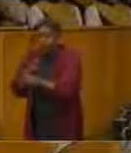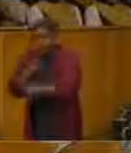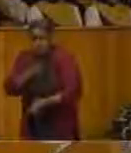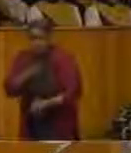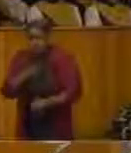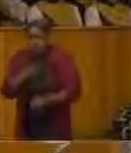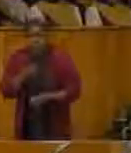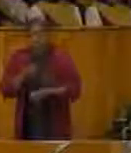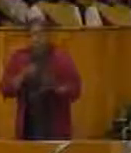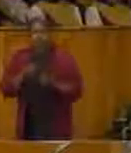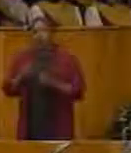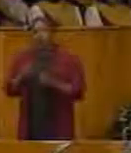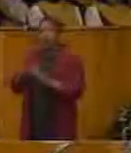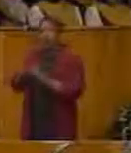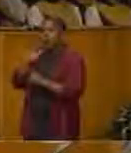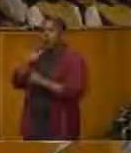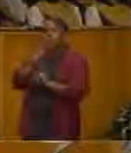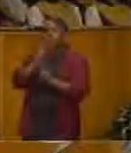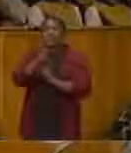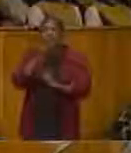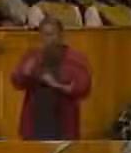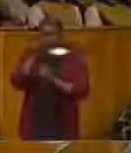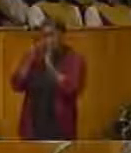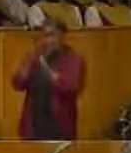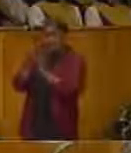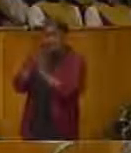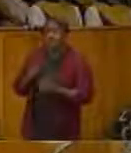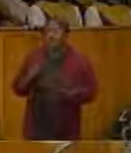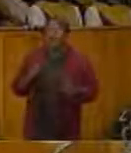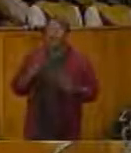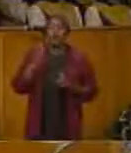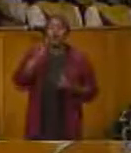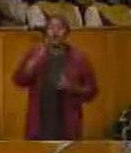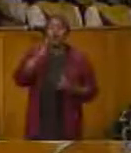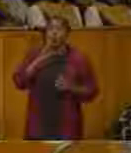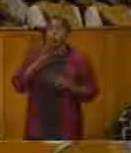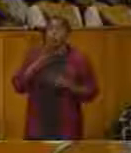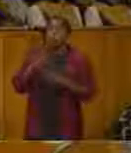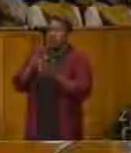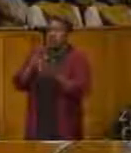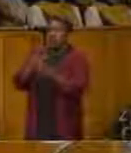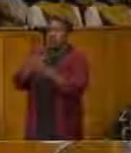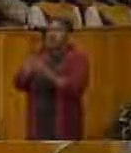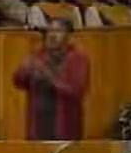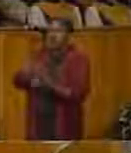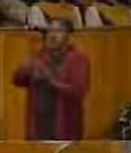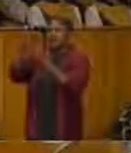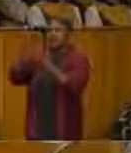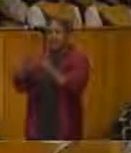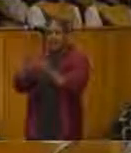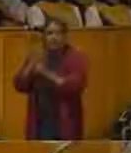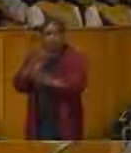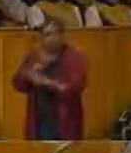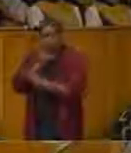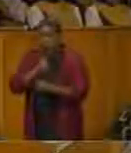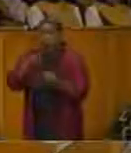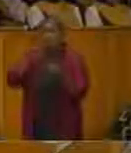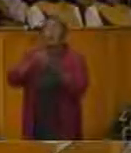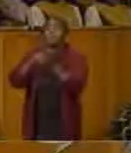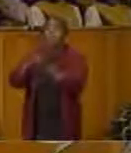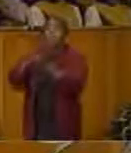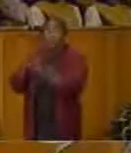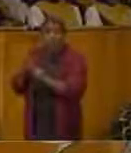if you only but asked. For the love of money, we'll treat people some any old way. For the love of money,